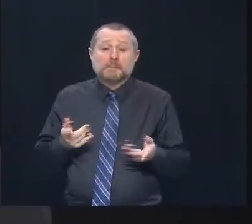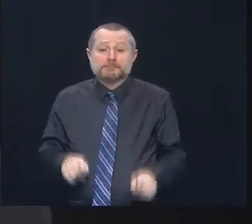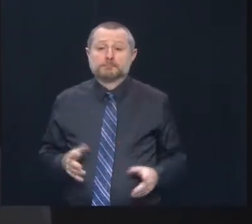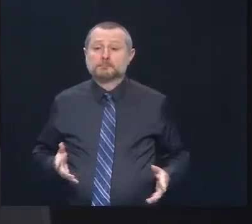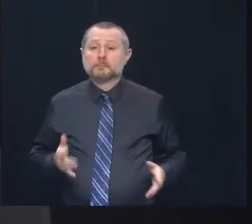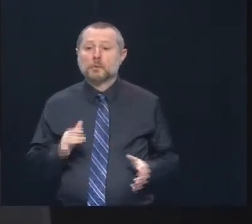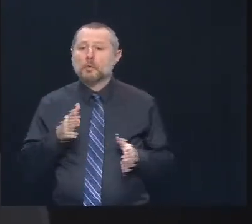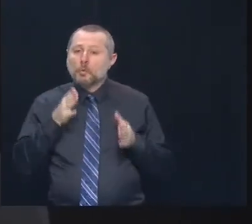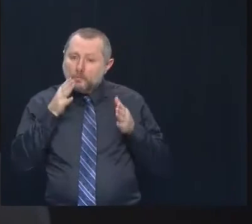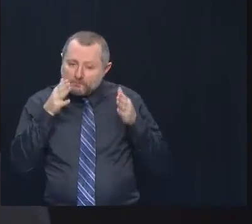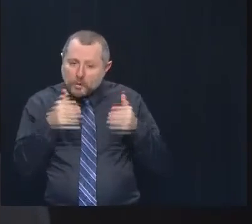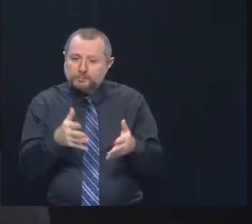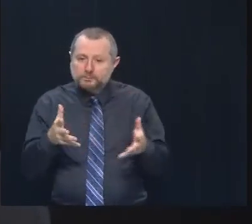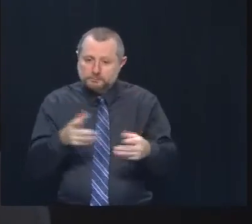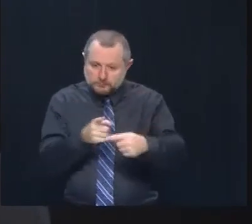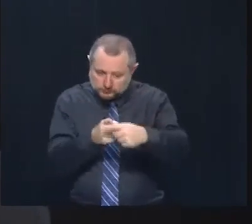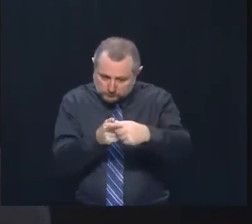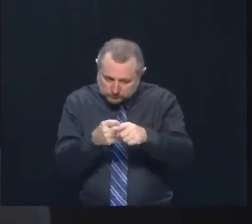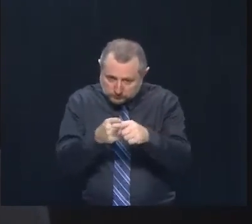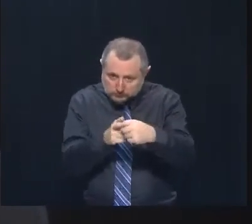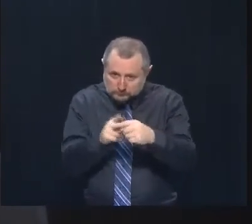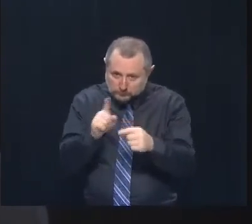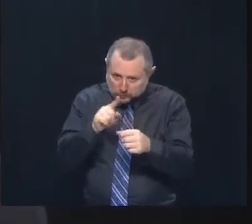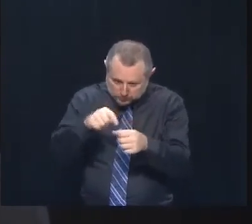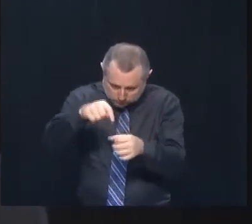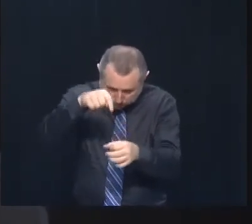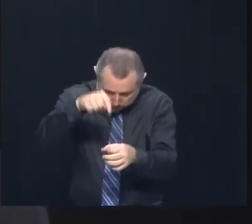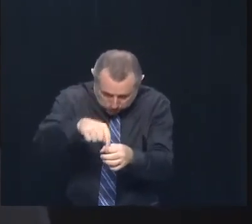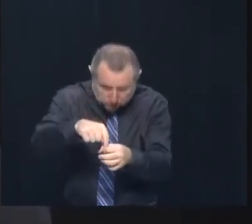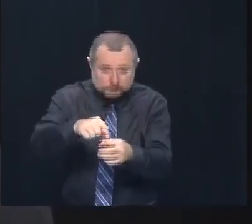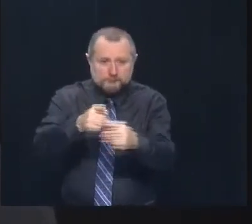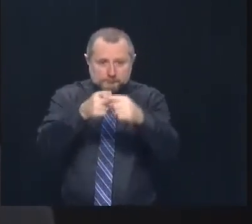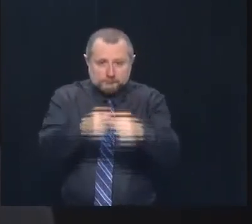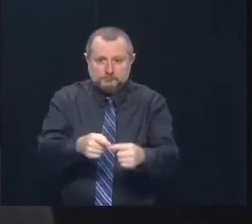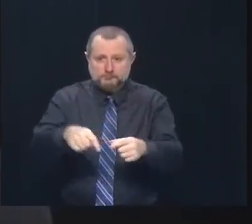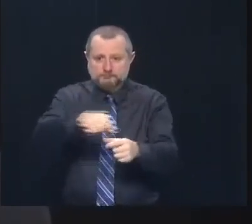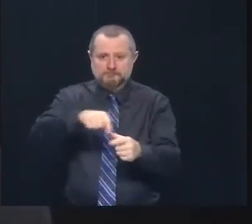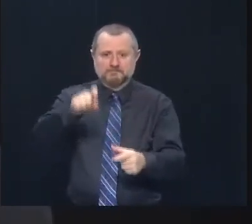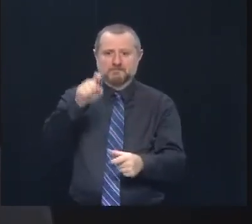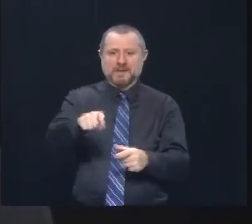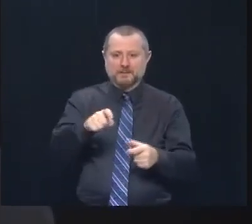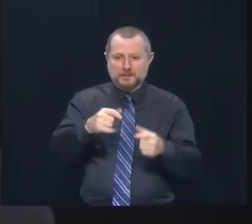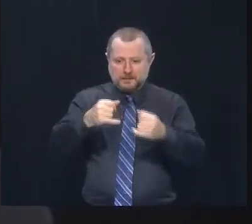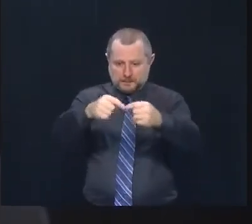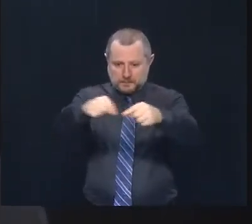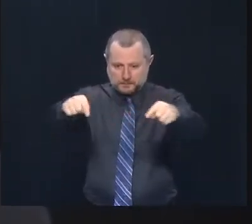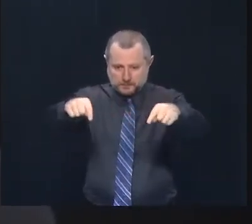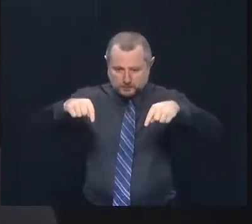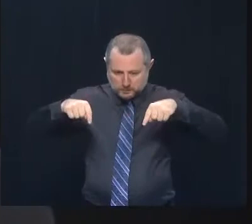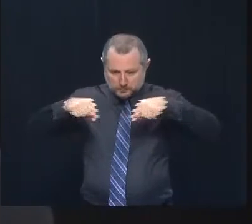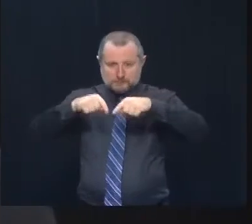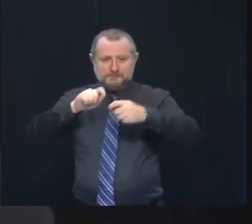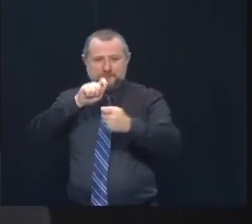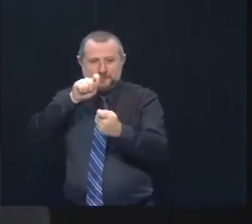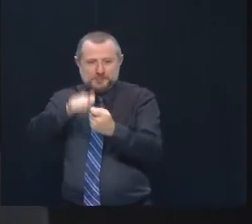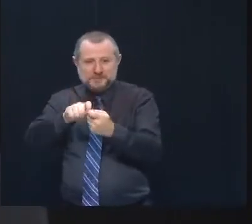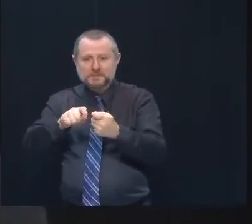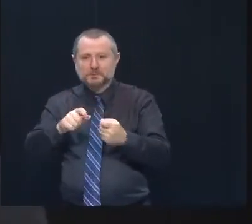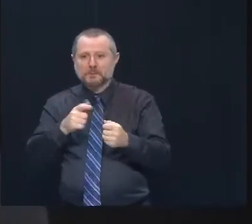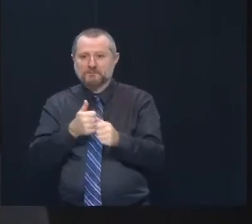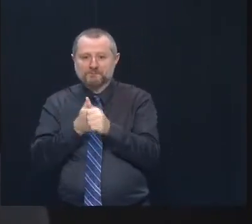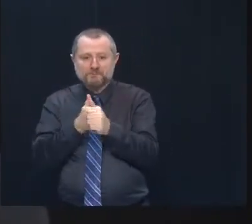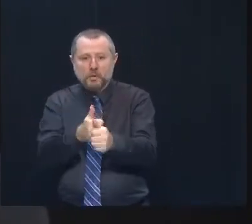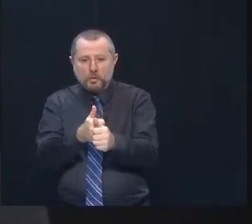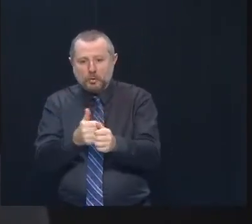and defining a zone. You have to draw a line around the street.